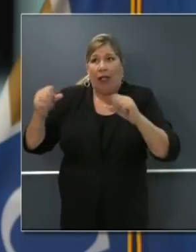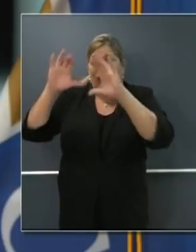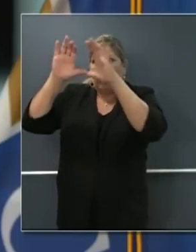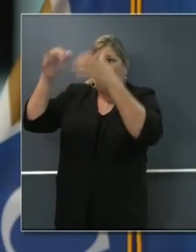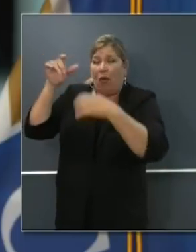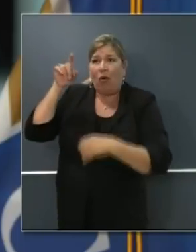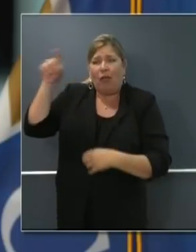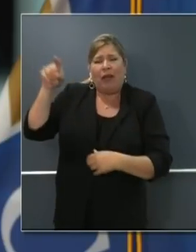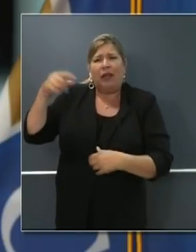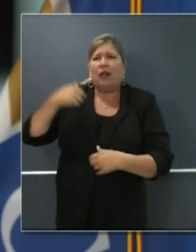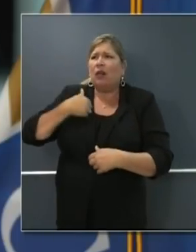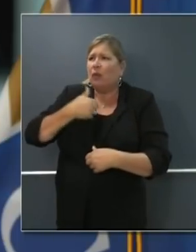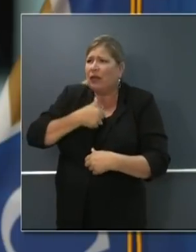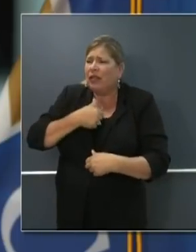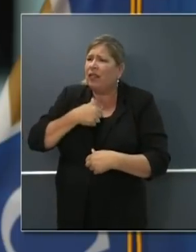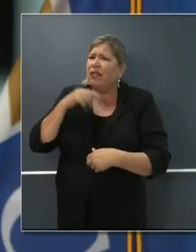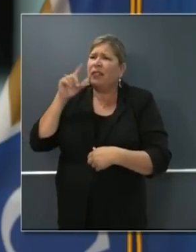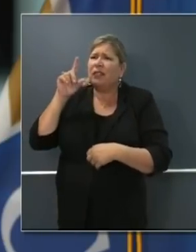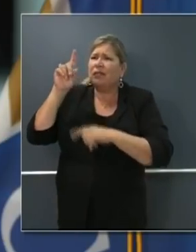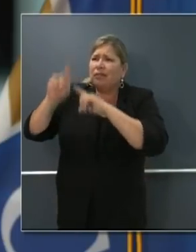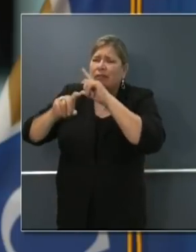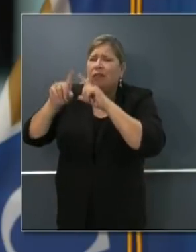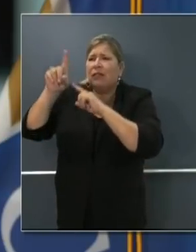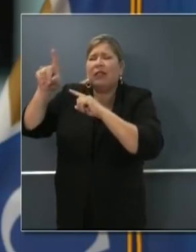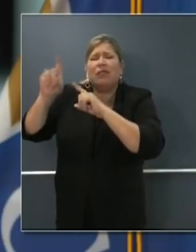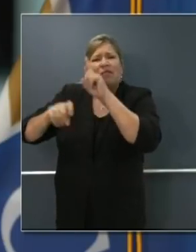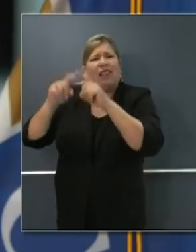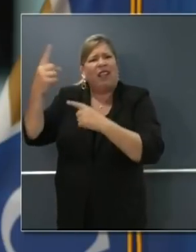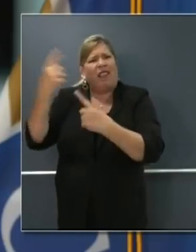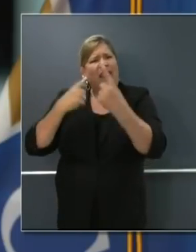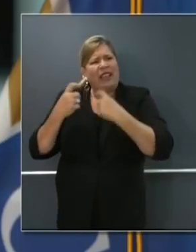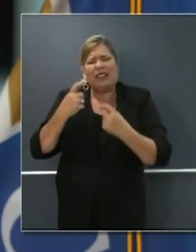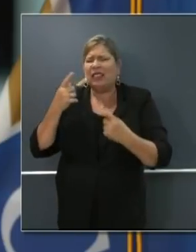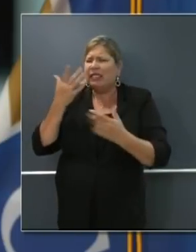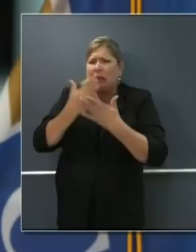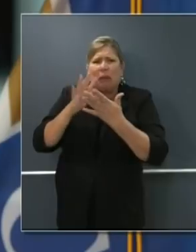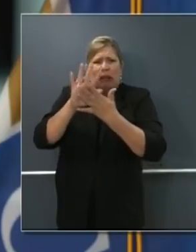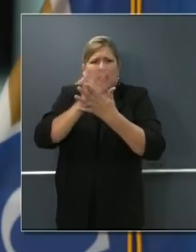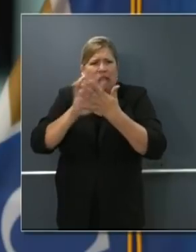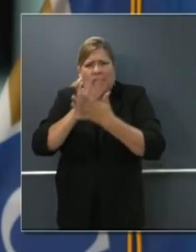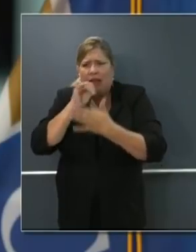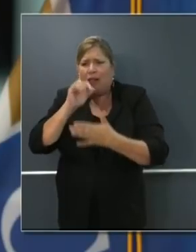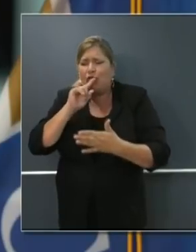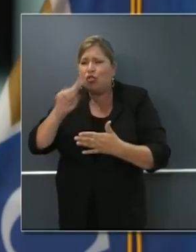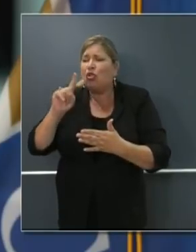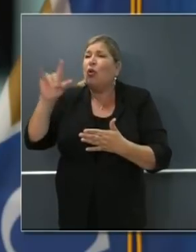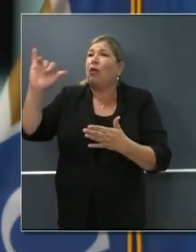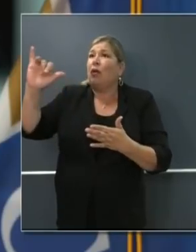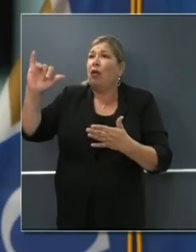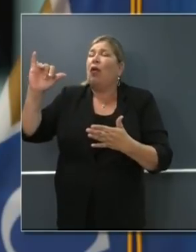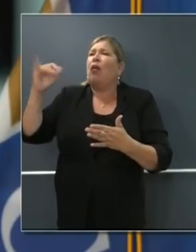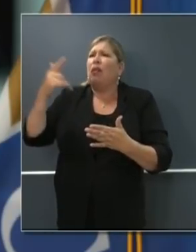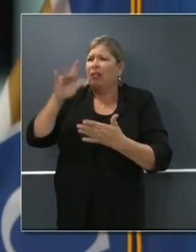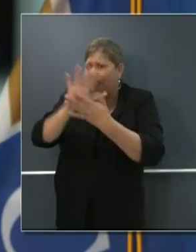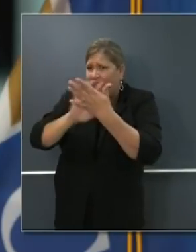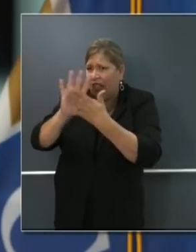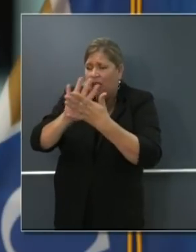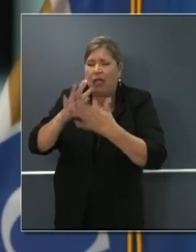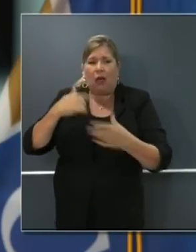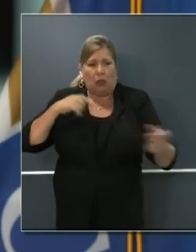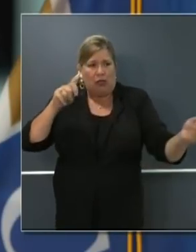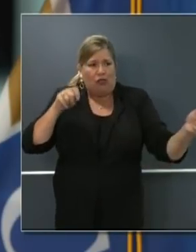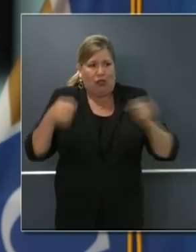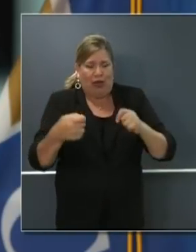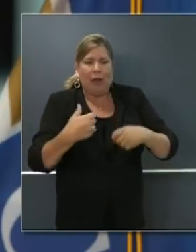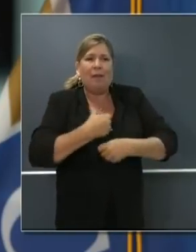and clarifying where there may be ambiguities. This is the phase we're in. Over the next few weeks, arguably many